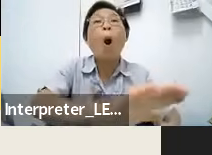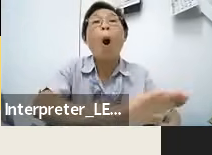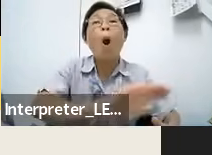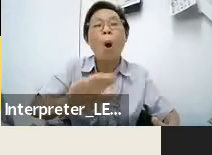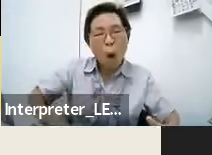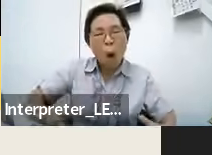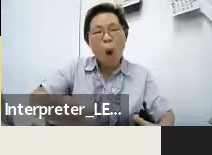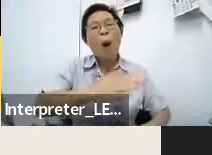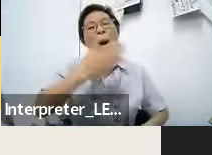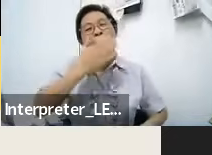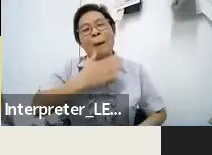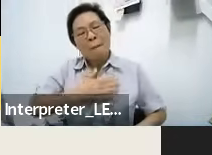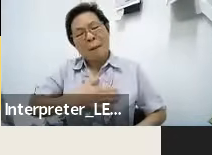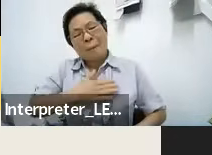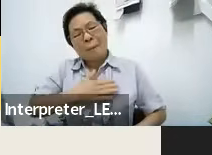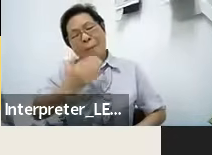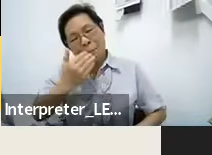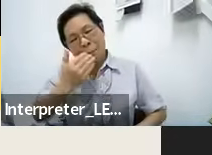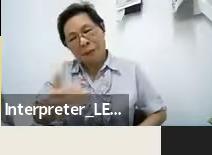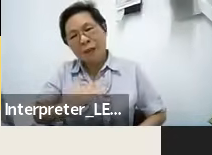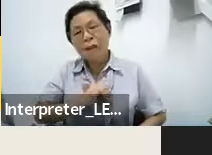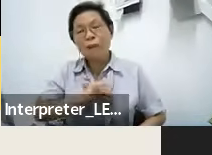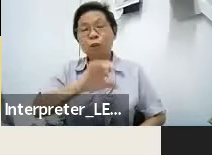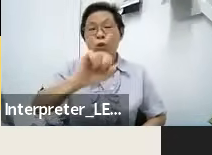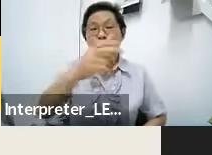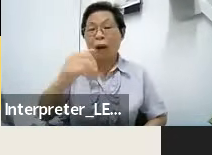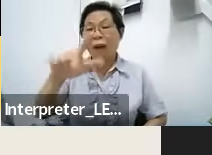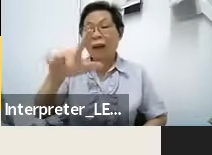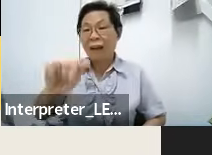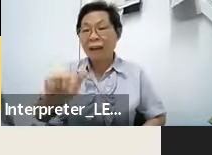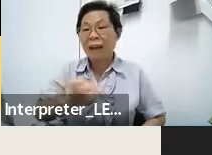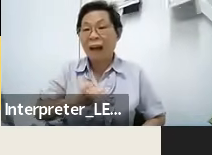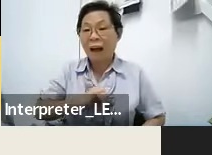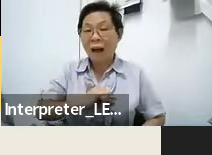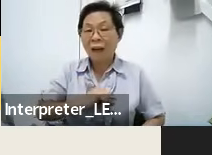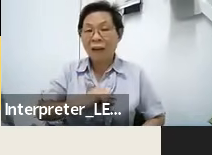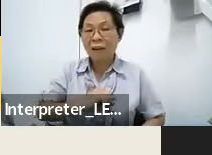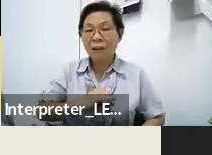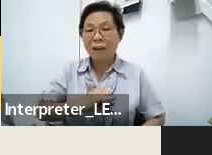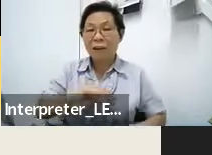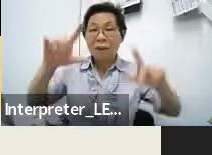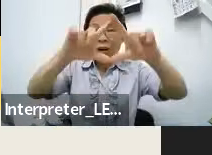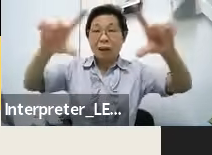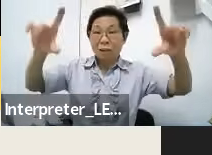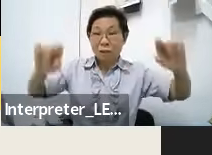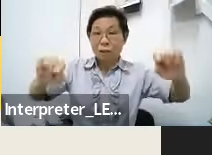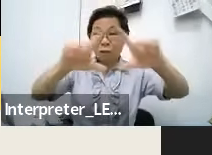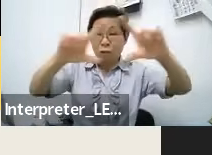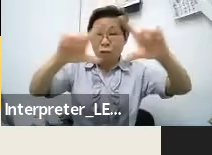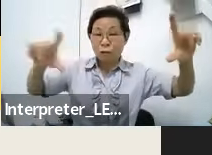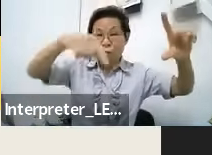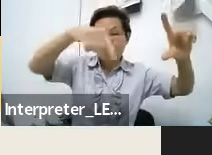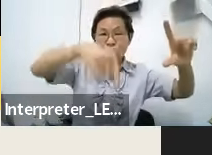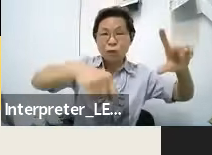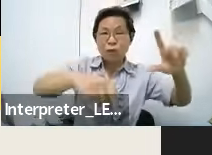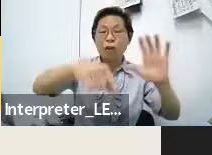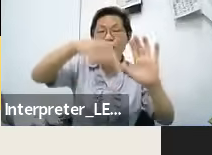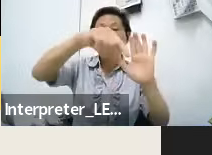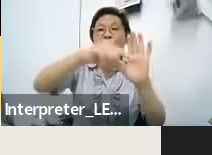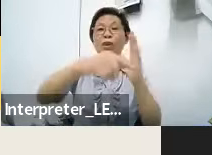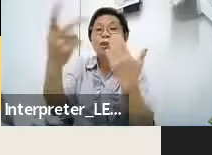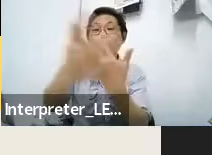Suhaila here. And I would like to, as you can see here on the screen, there's a QR code that you